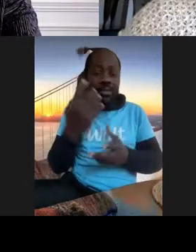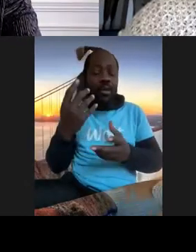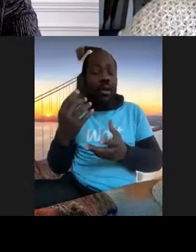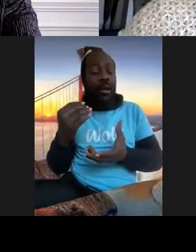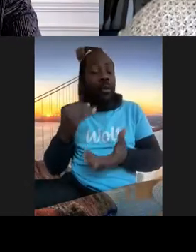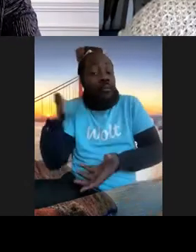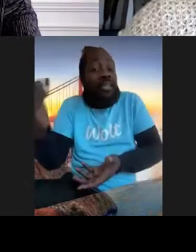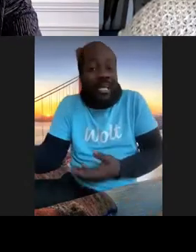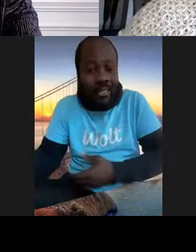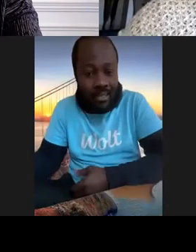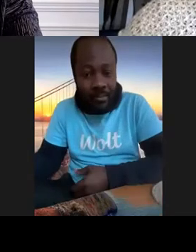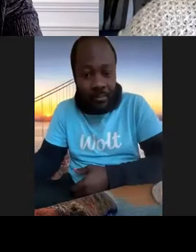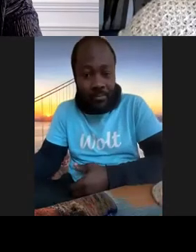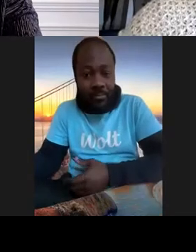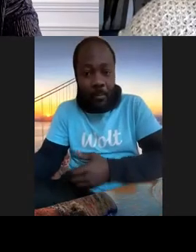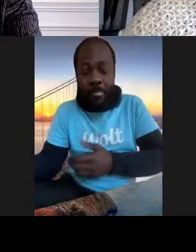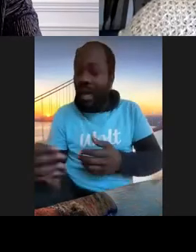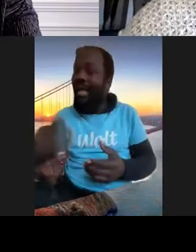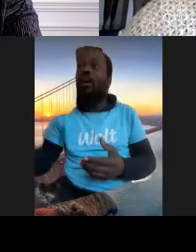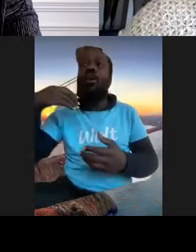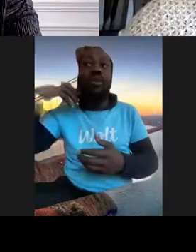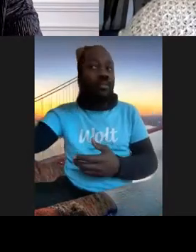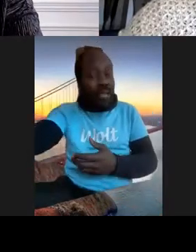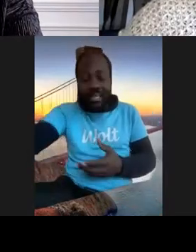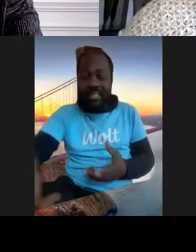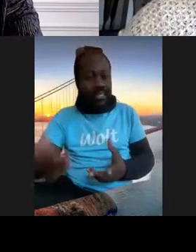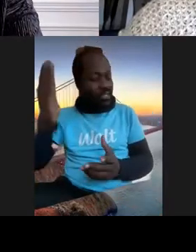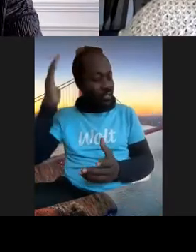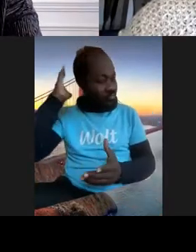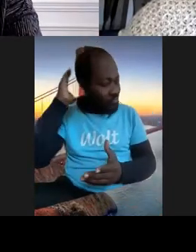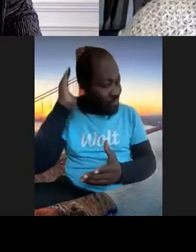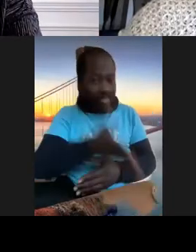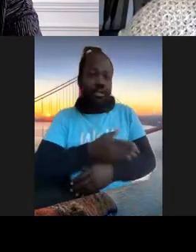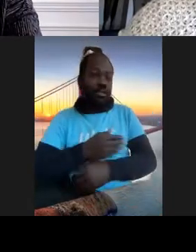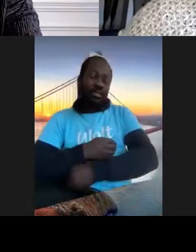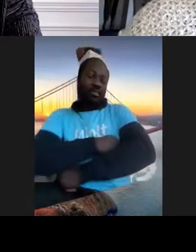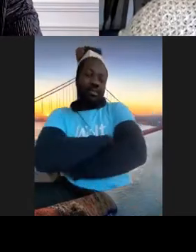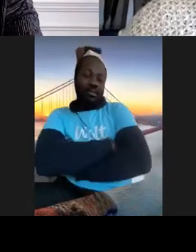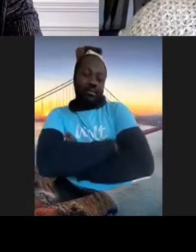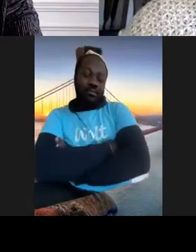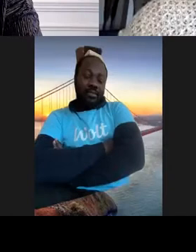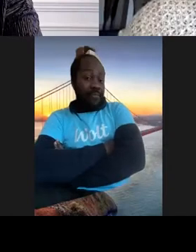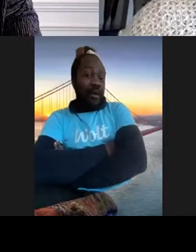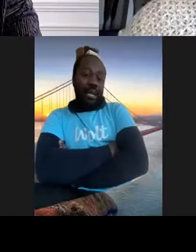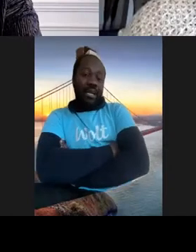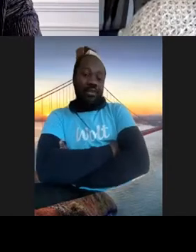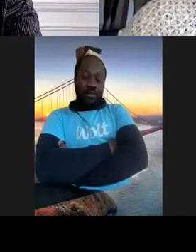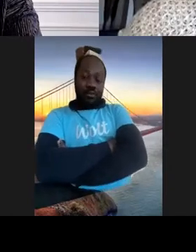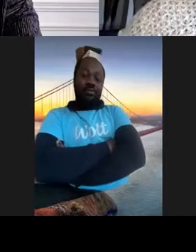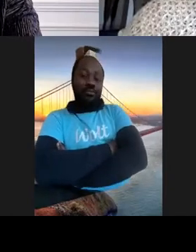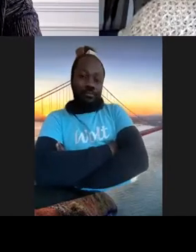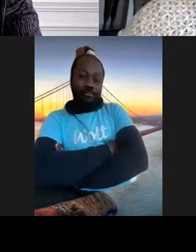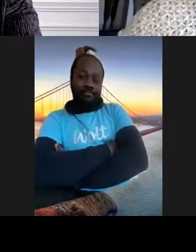build confidence and always making these decisions. Self-awareness